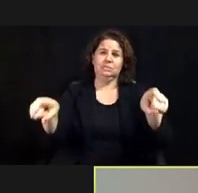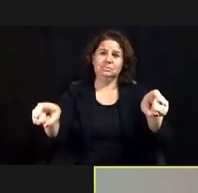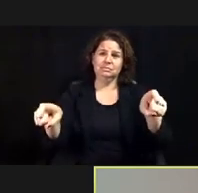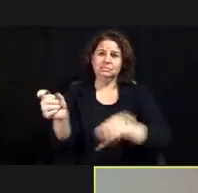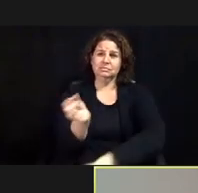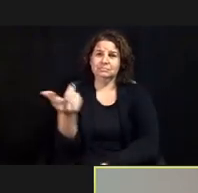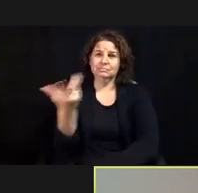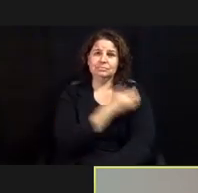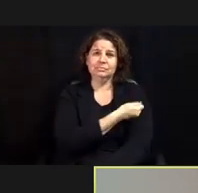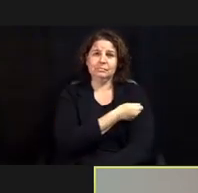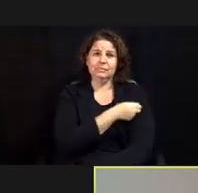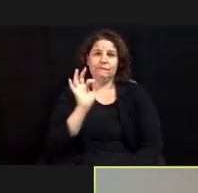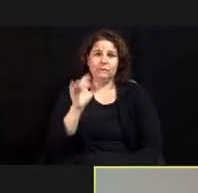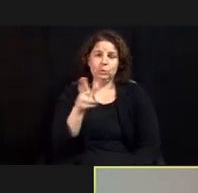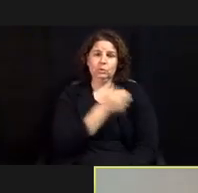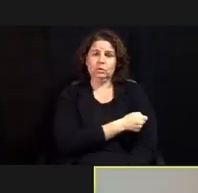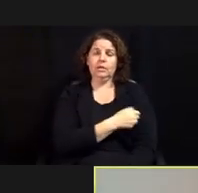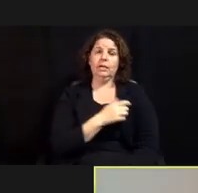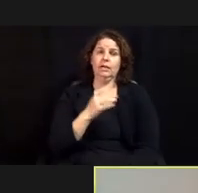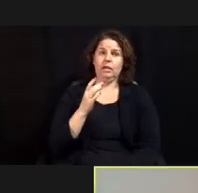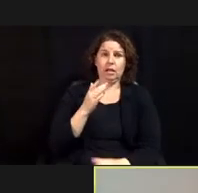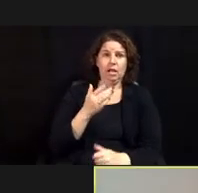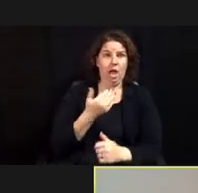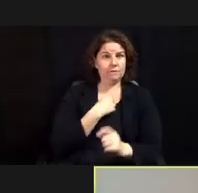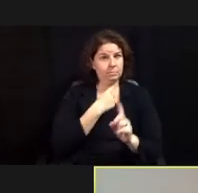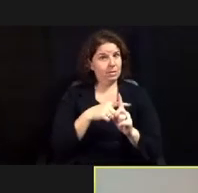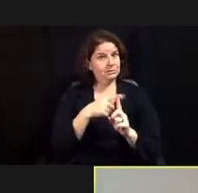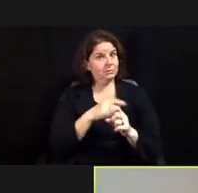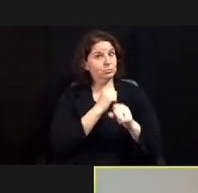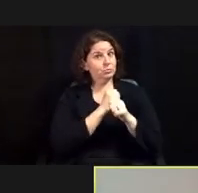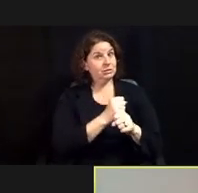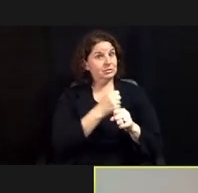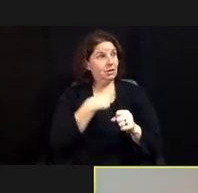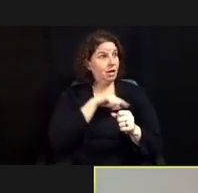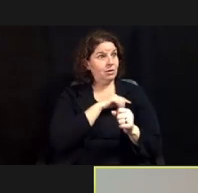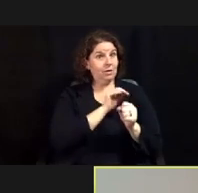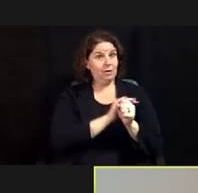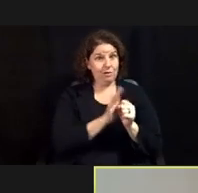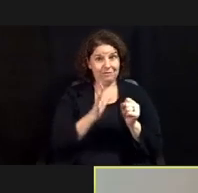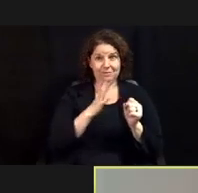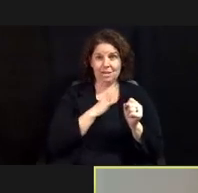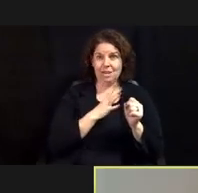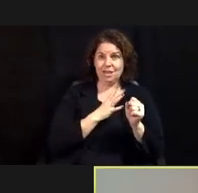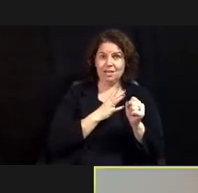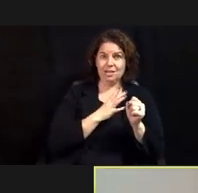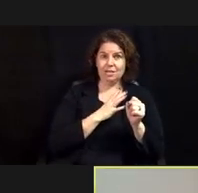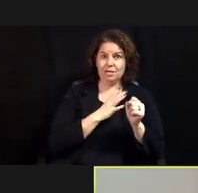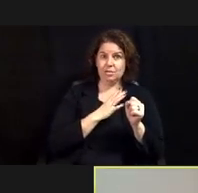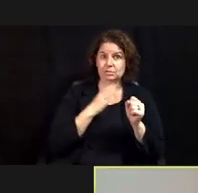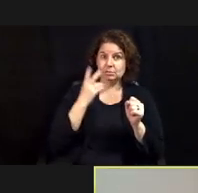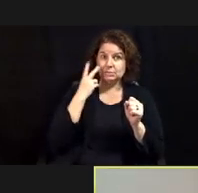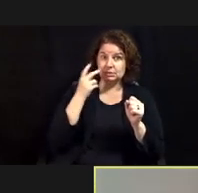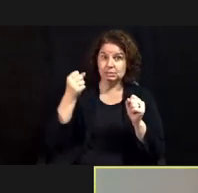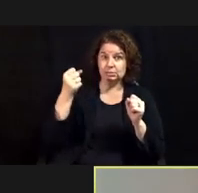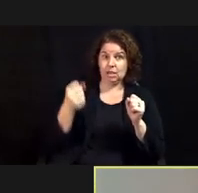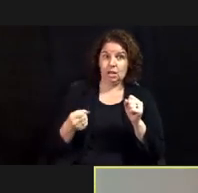things we're doing to protect ourselves against COVID-19 are, when we look at the Southern Hemisphere, we're seeing a less severe flu